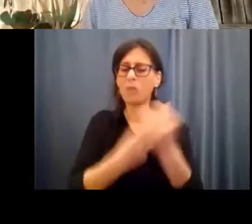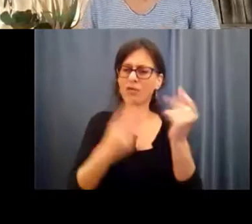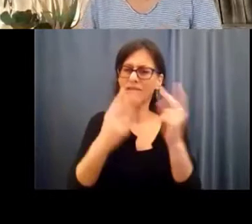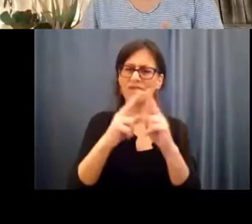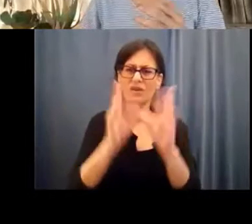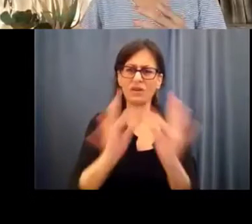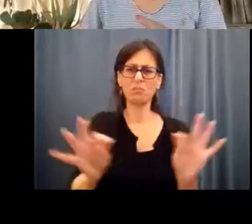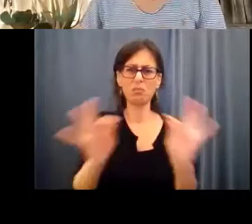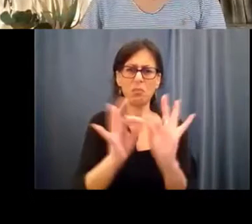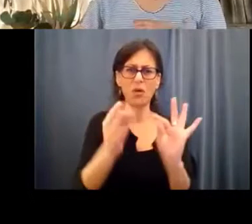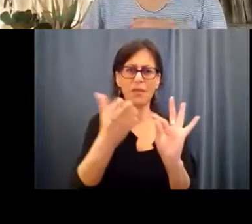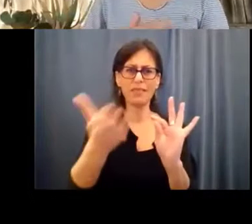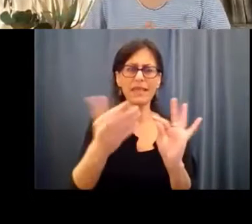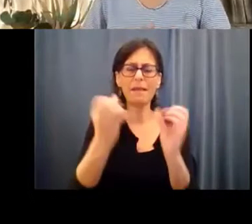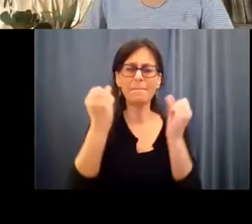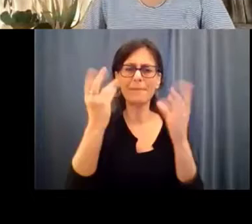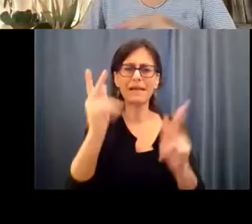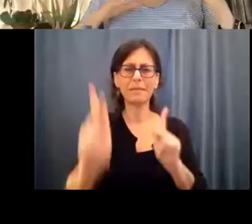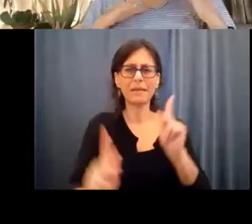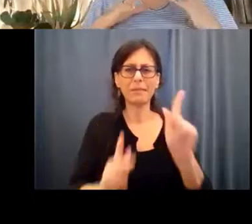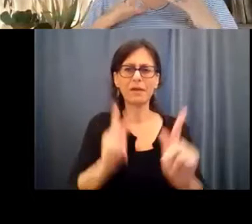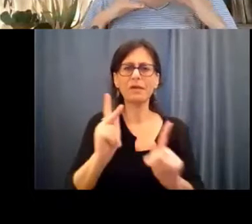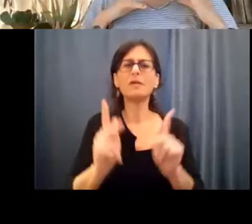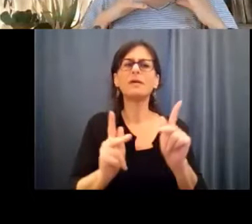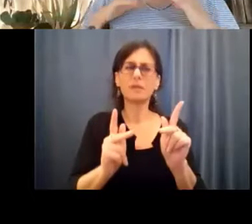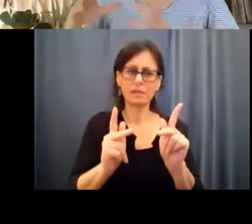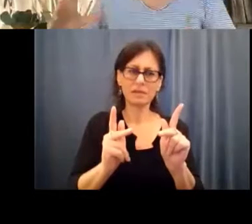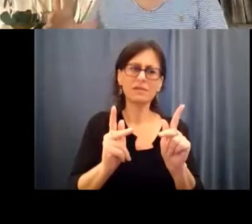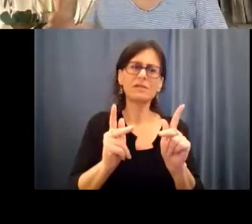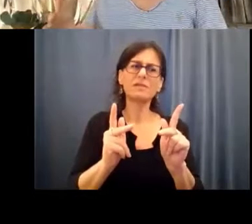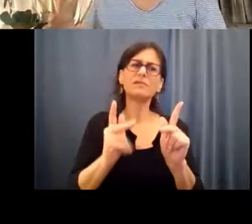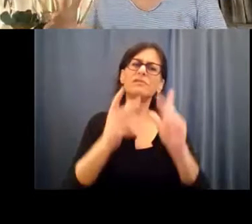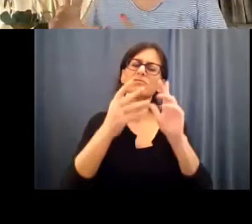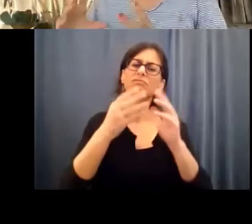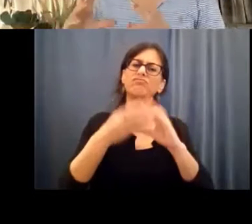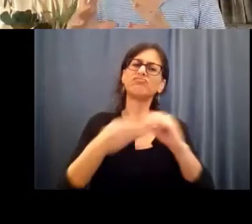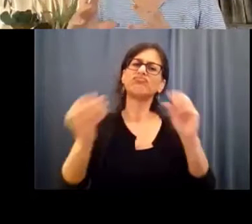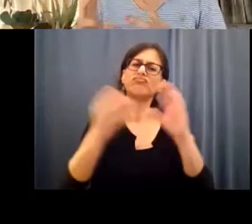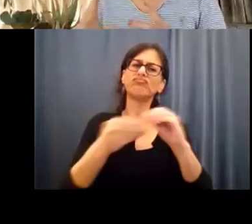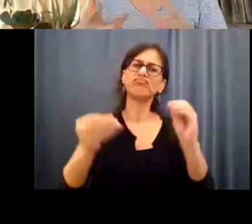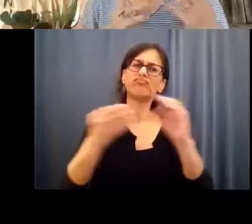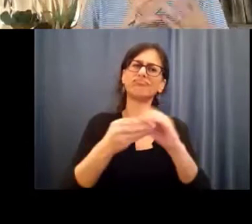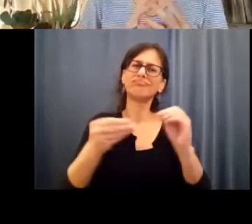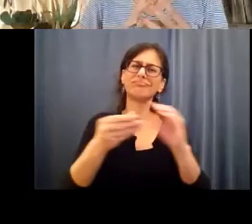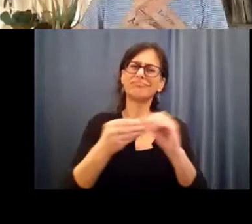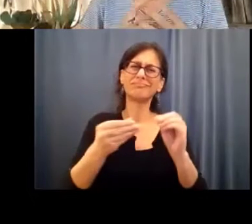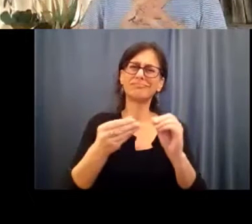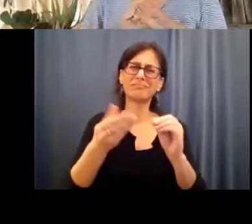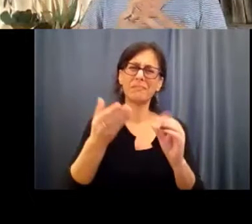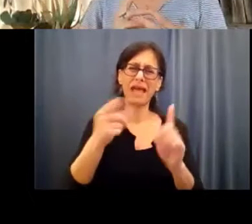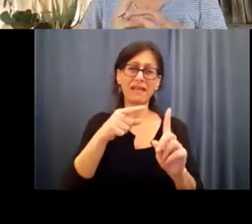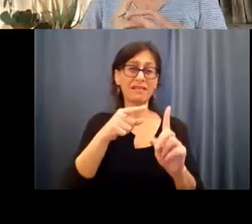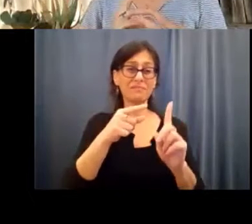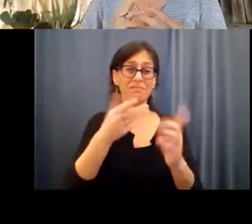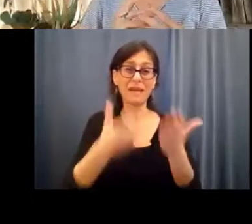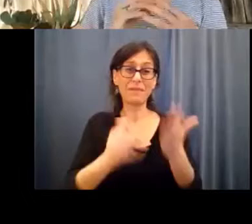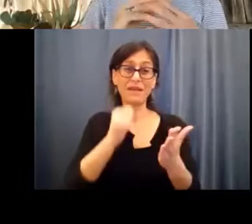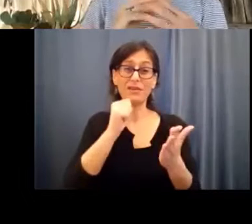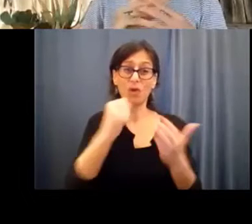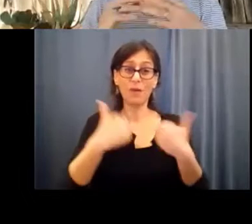I see so many folks telling people's stories that maybe don't have